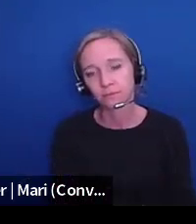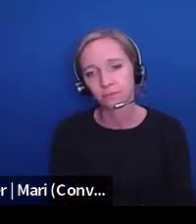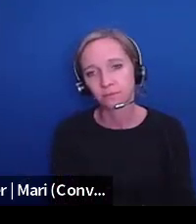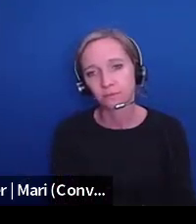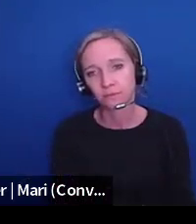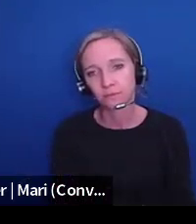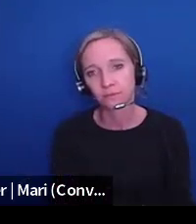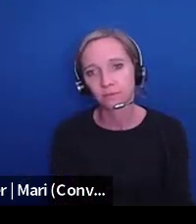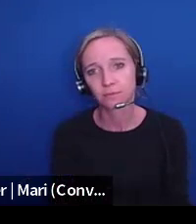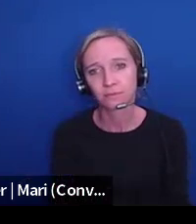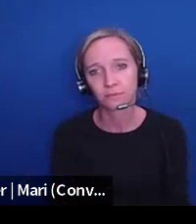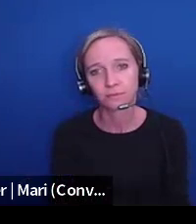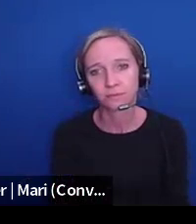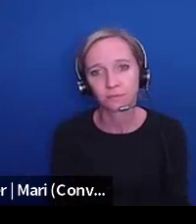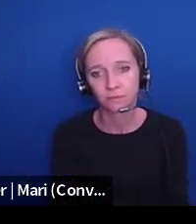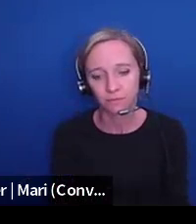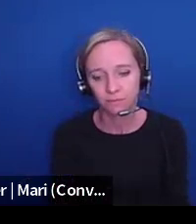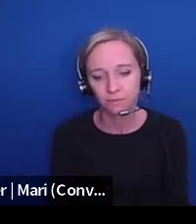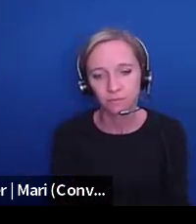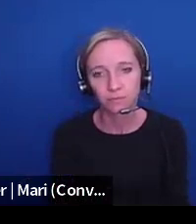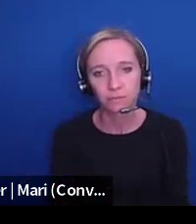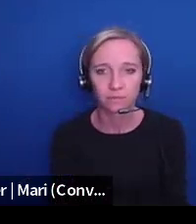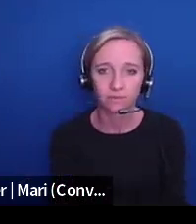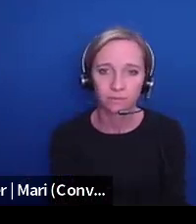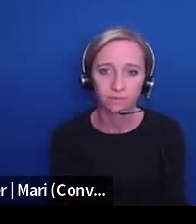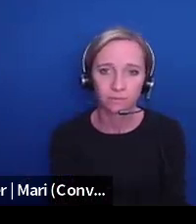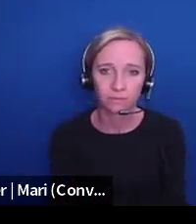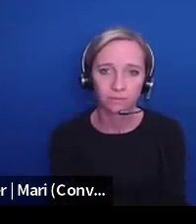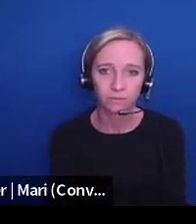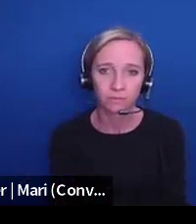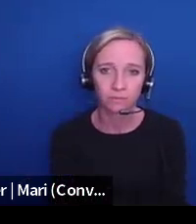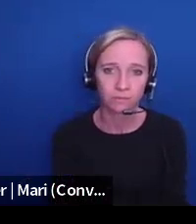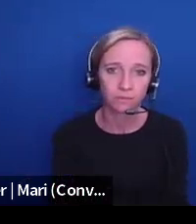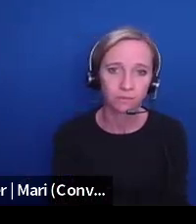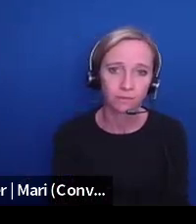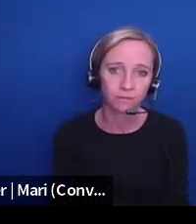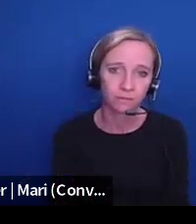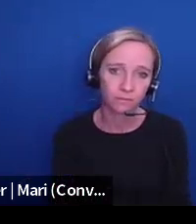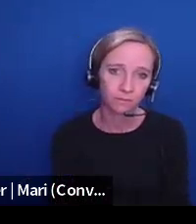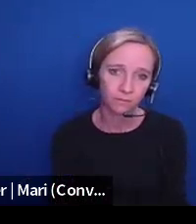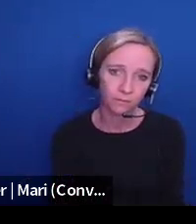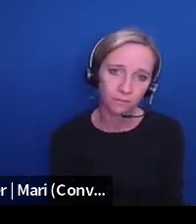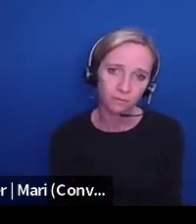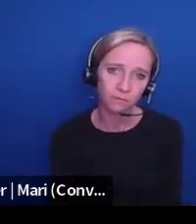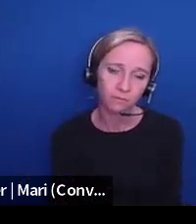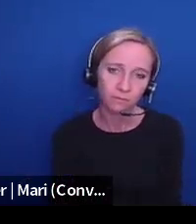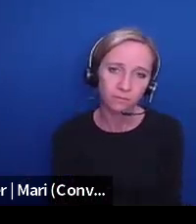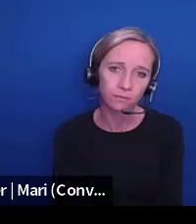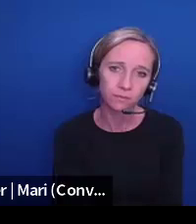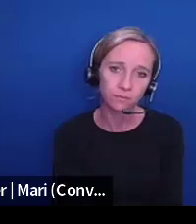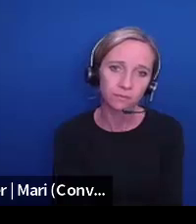a suggestion, if you feel like BIPOC is not really suitable for you, then maybe we can